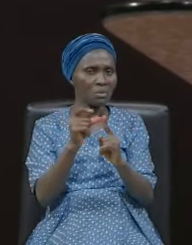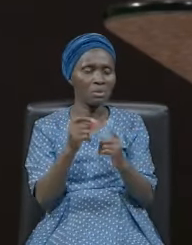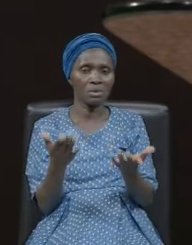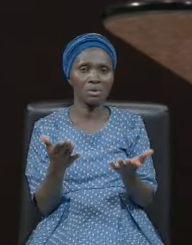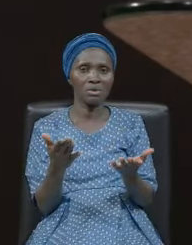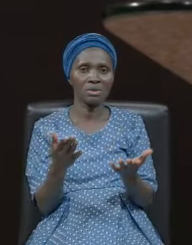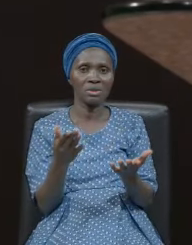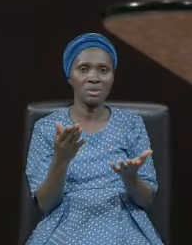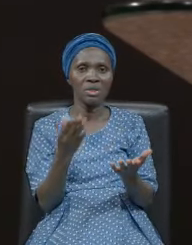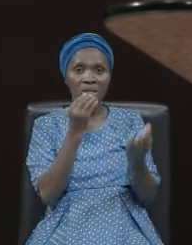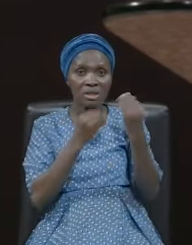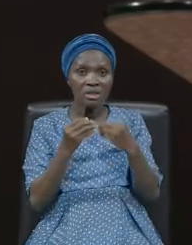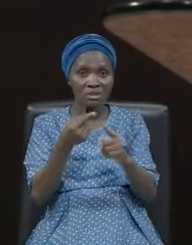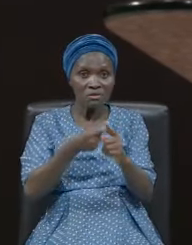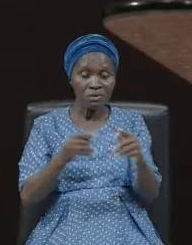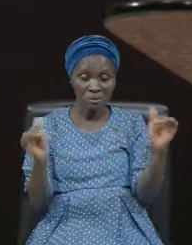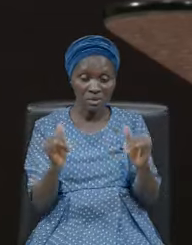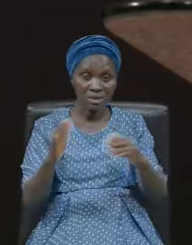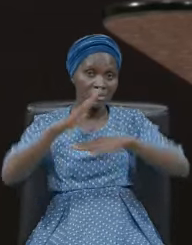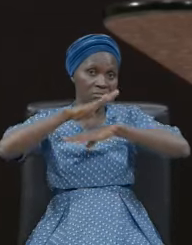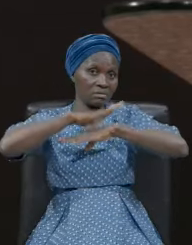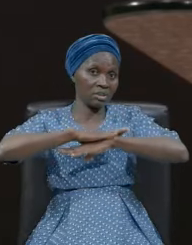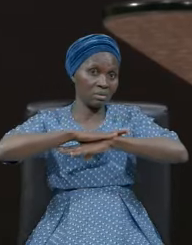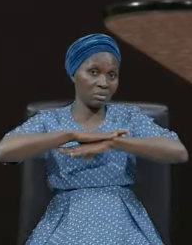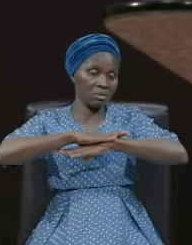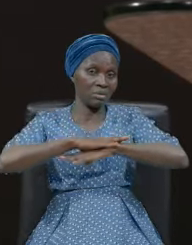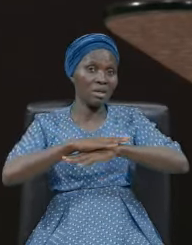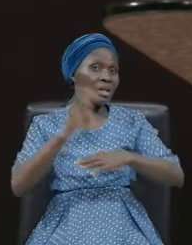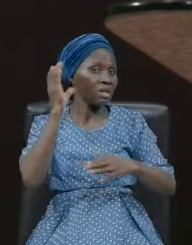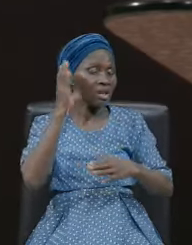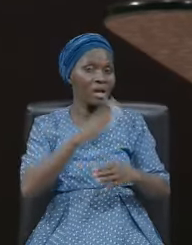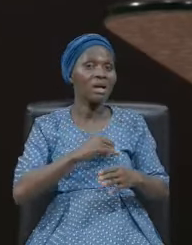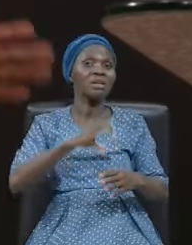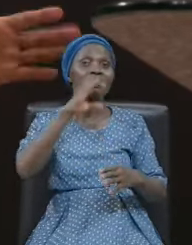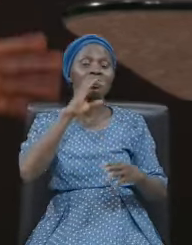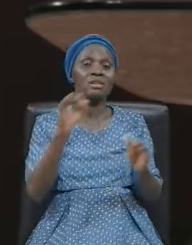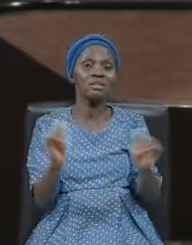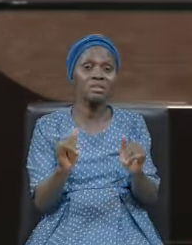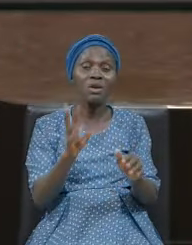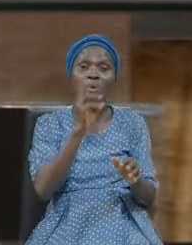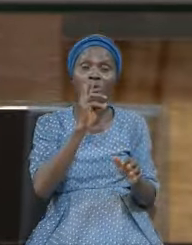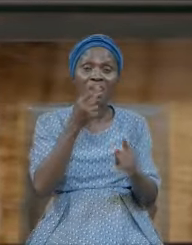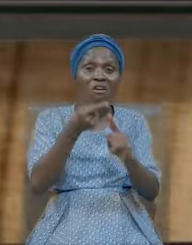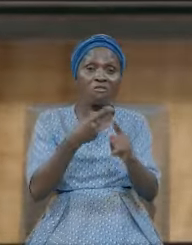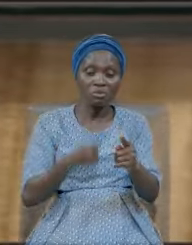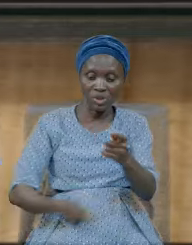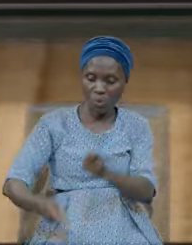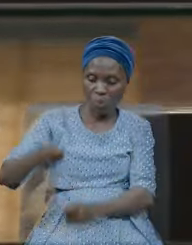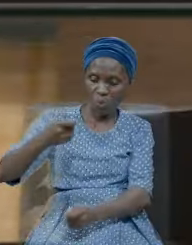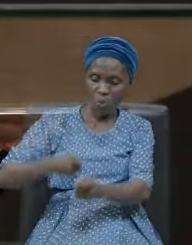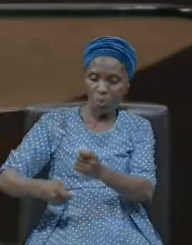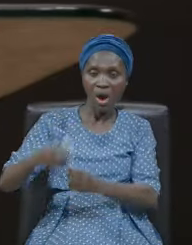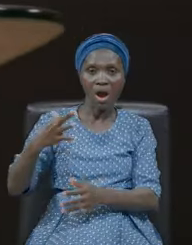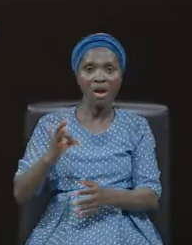the same table. He's drinking the same water from the well of salvation.